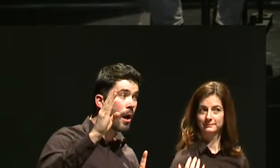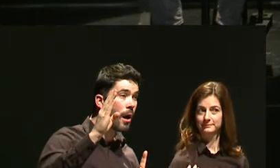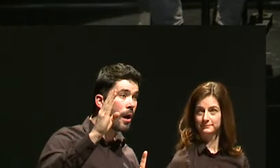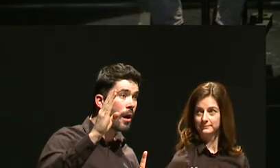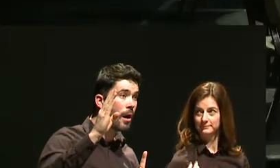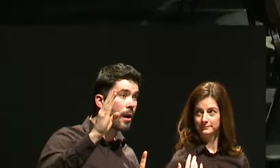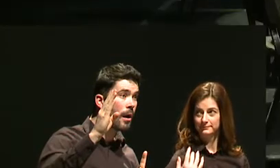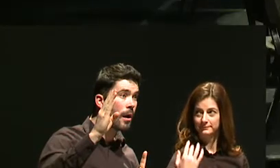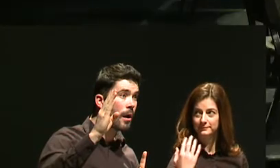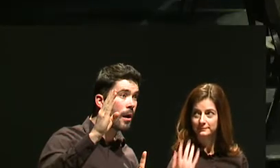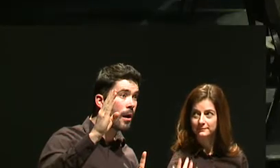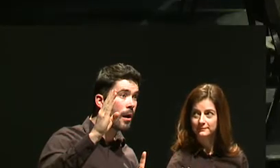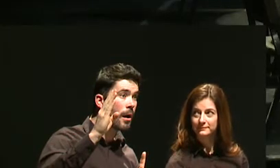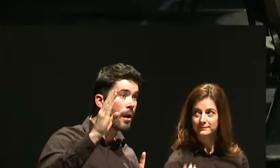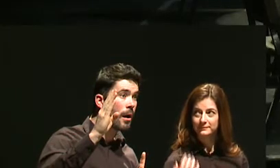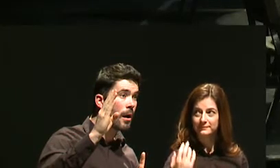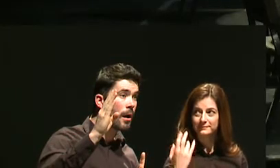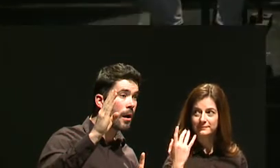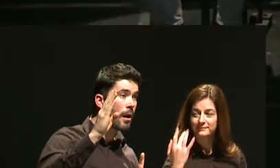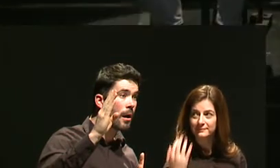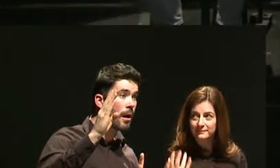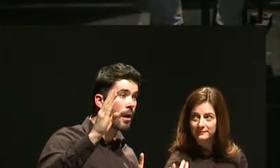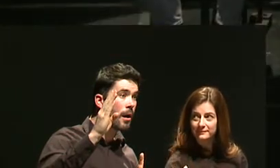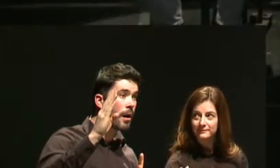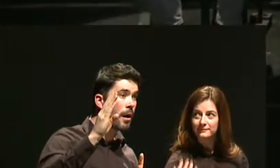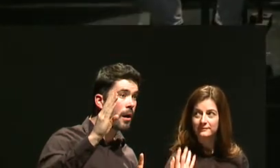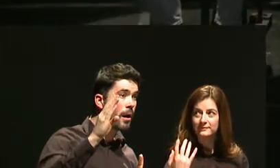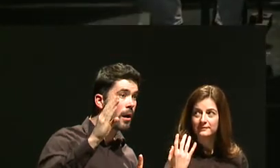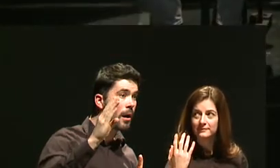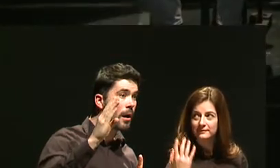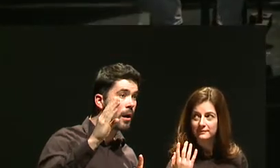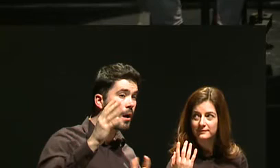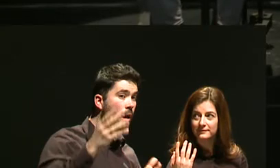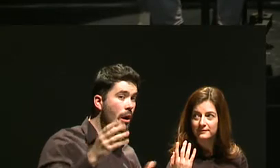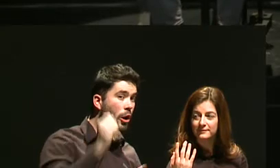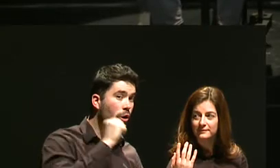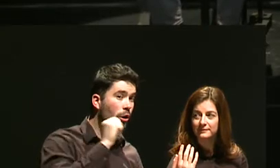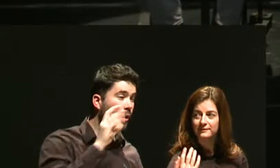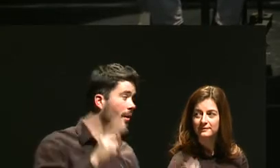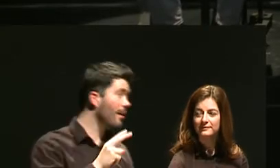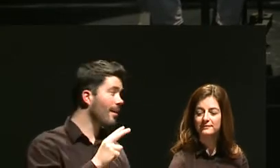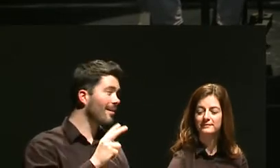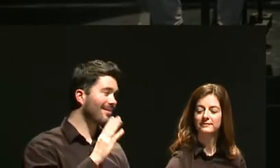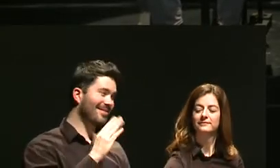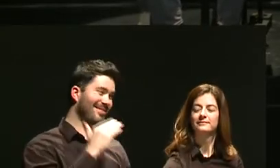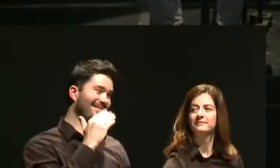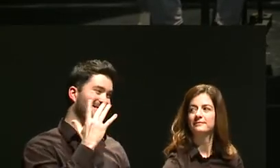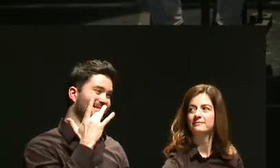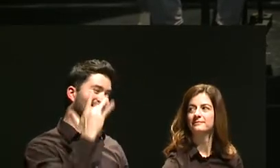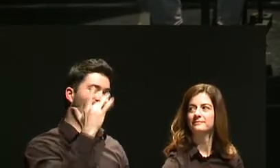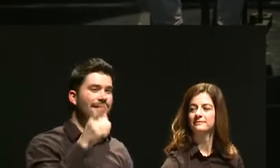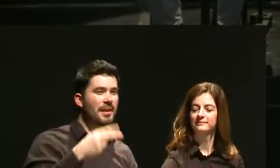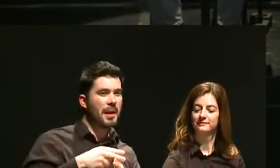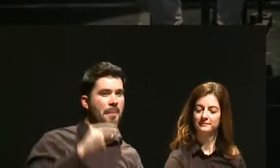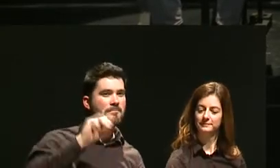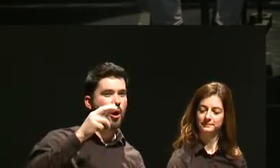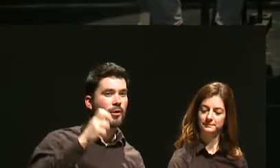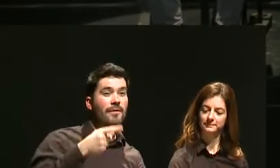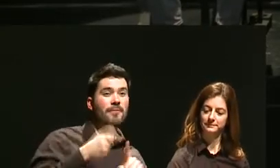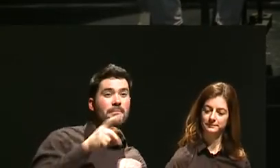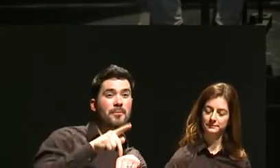One, two, three, eternities pass. The pretty girl smiles at him. Her name is Margaret. She's Puerto